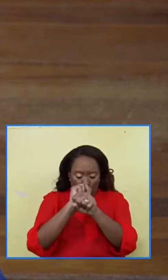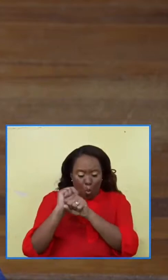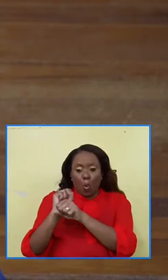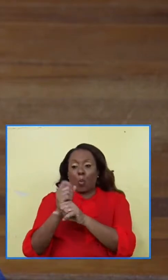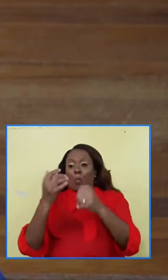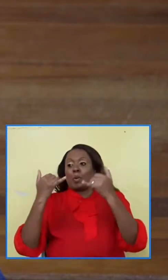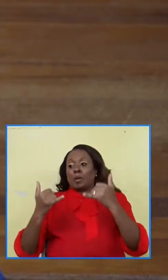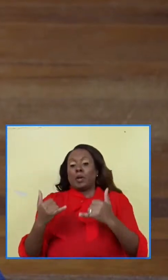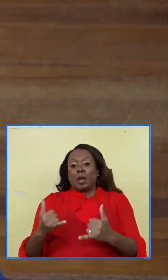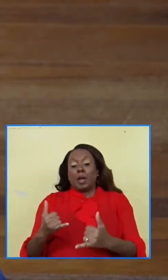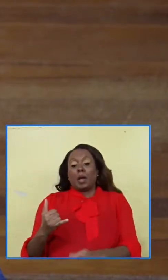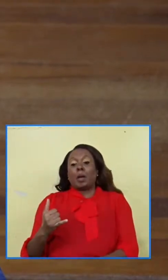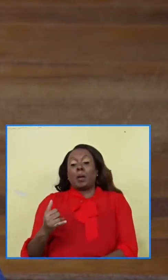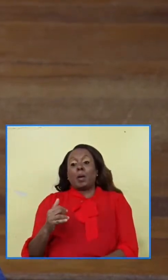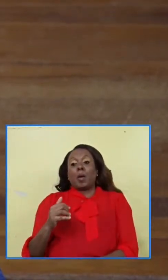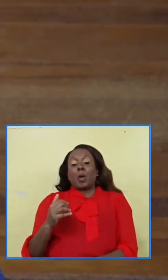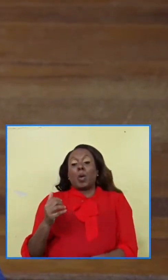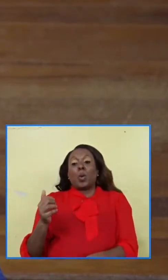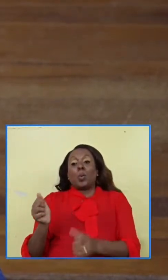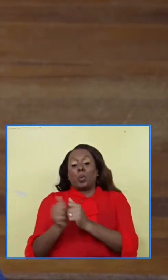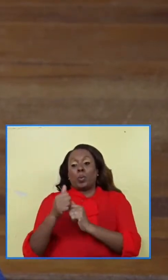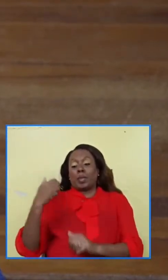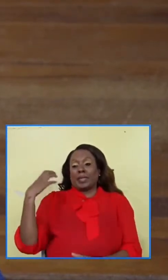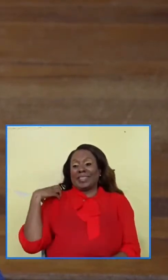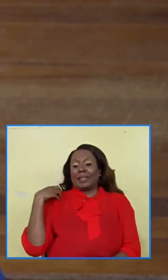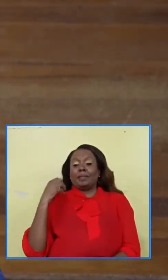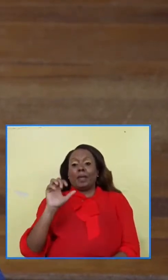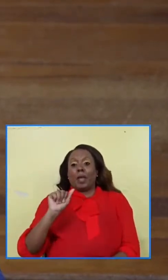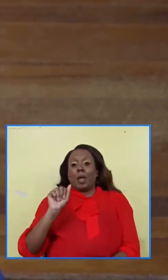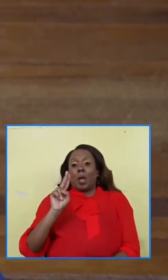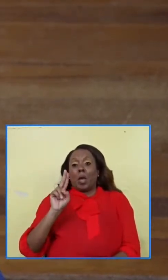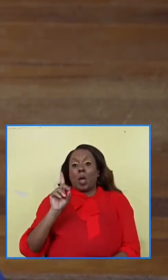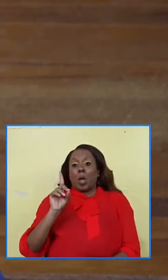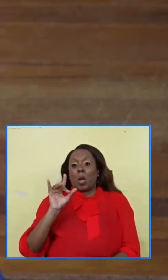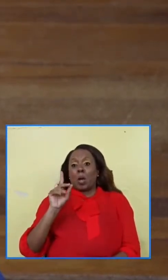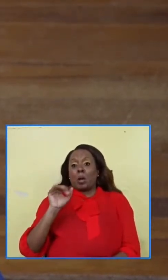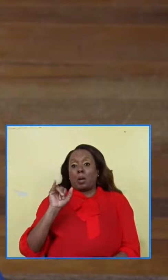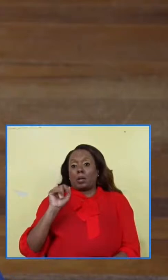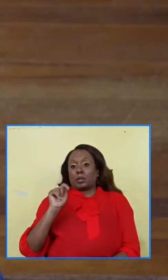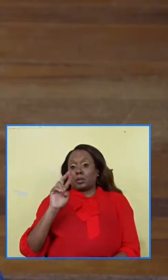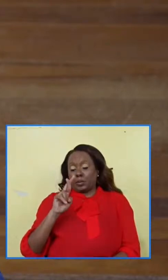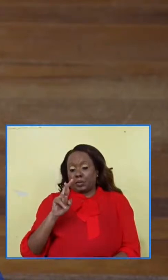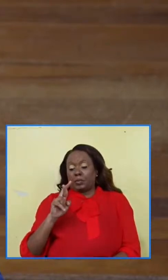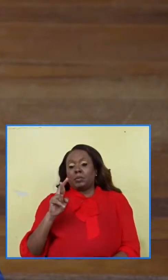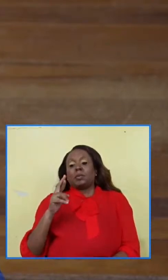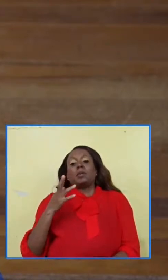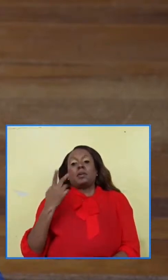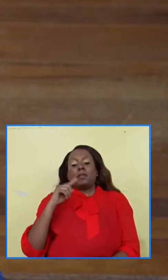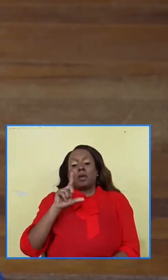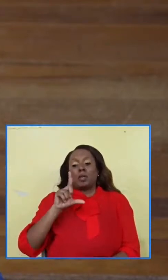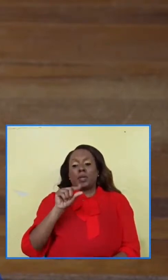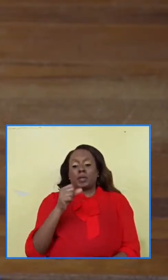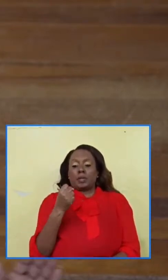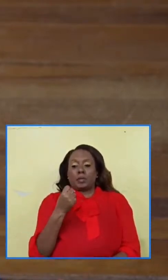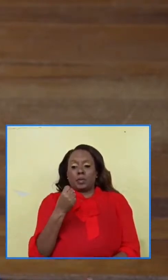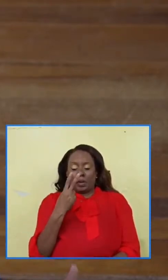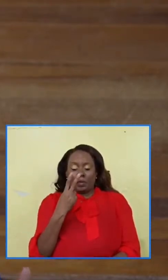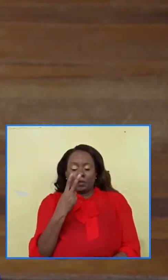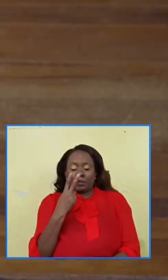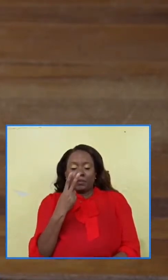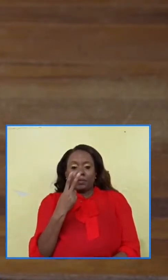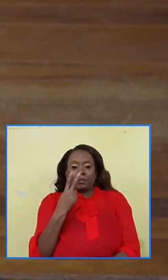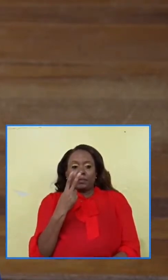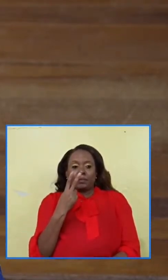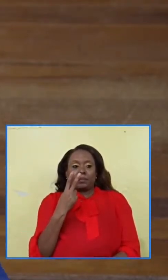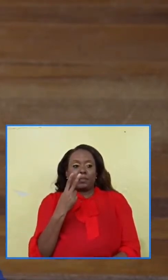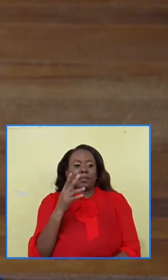Auditor General at this point, and the audits for the National Insurance Fund for the years 2012, which are the ones who